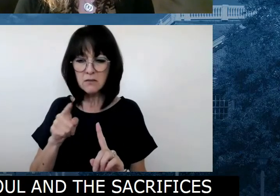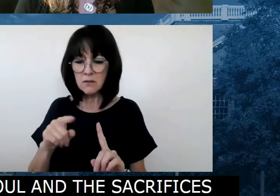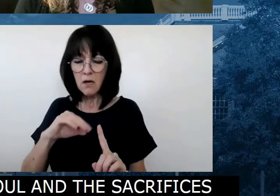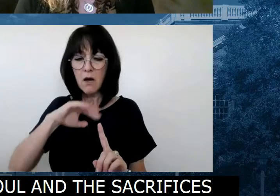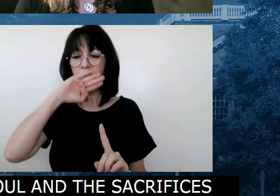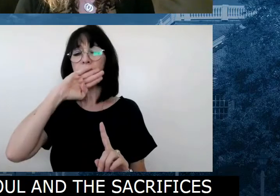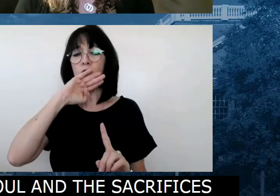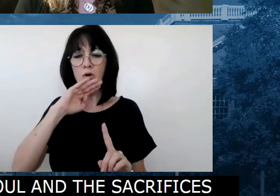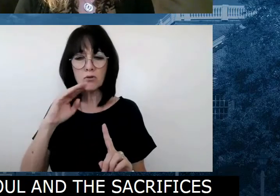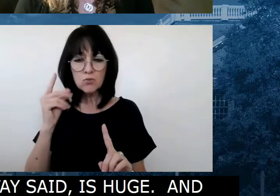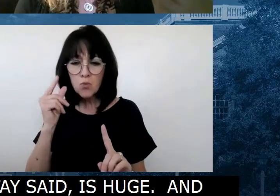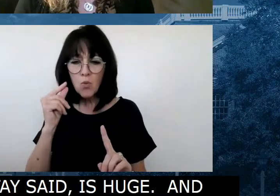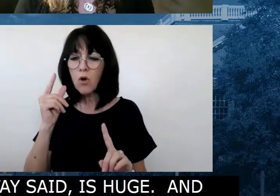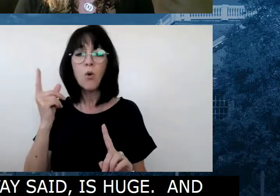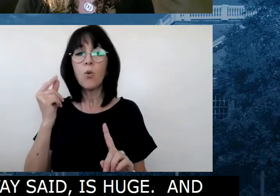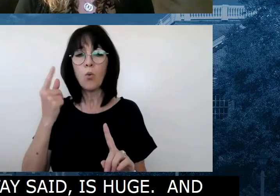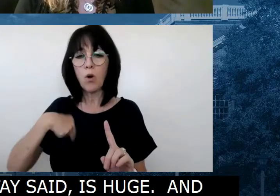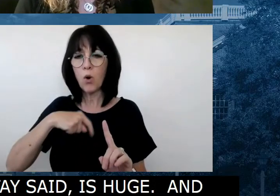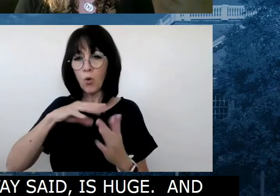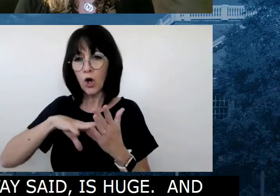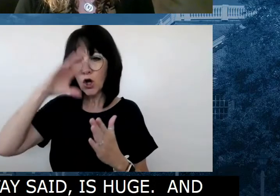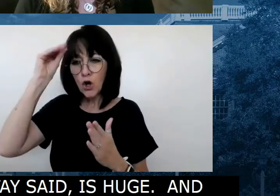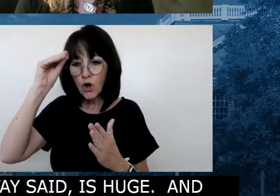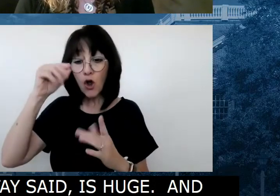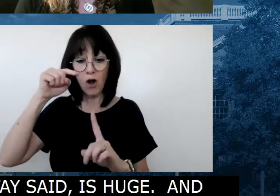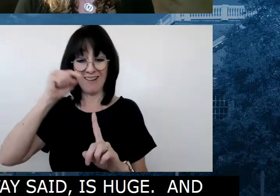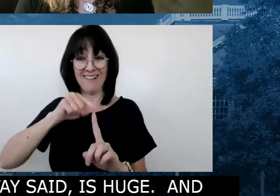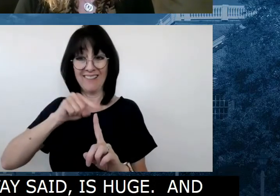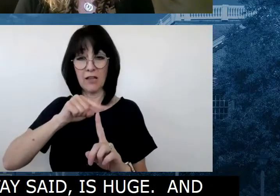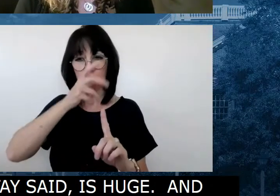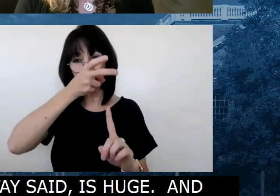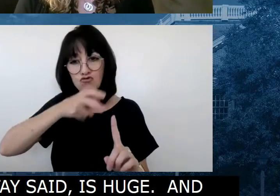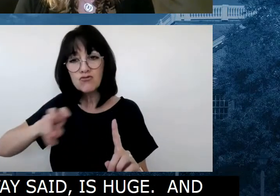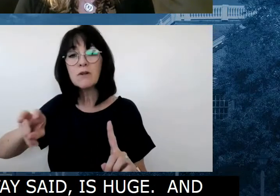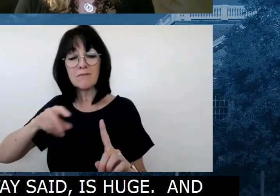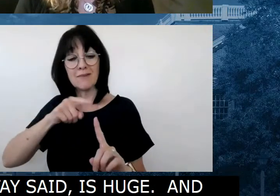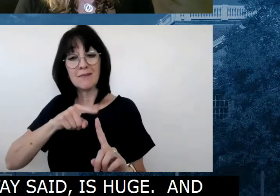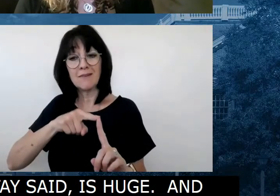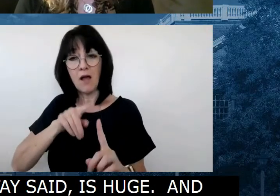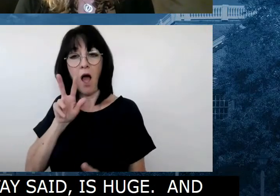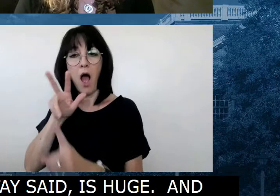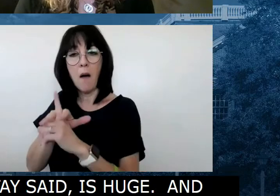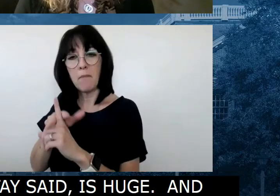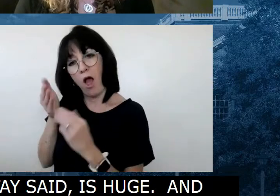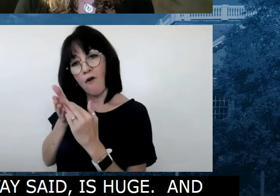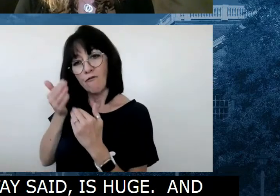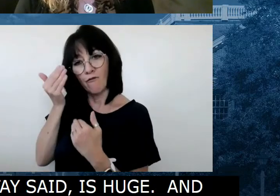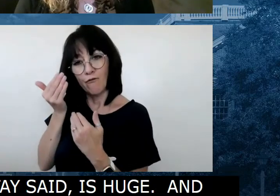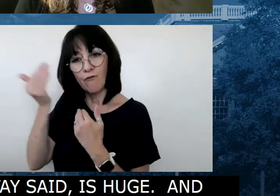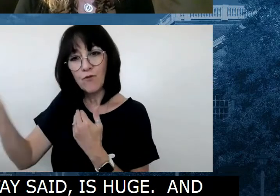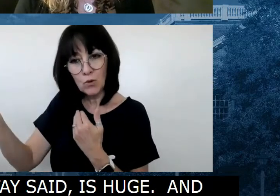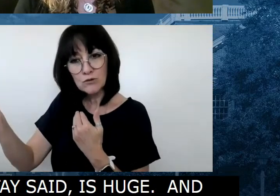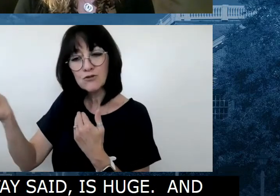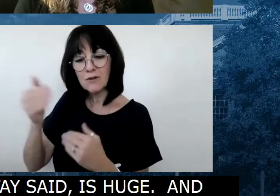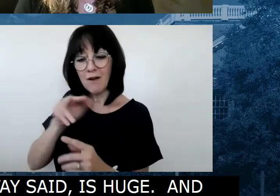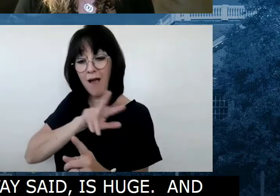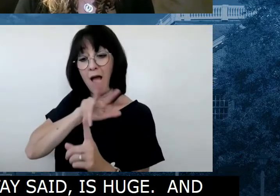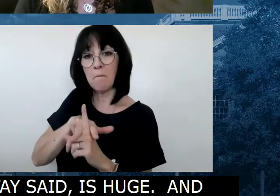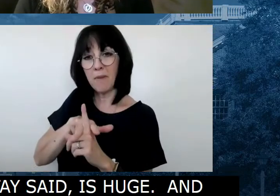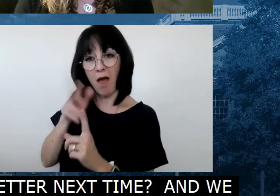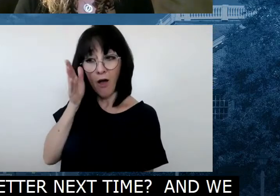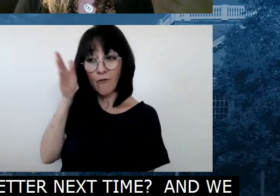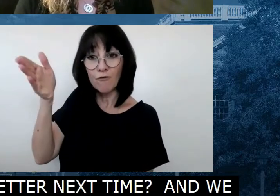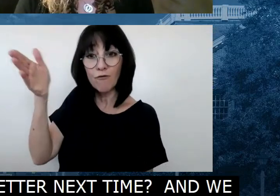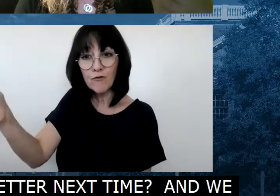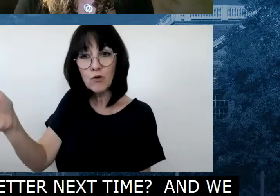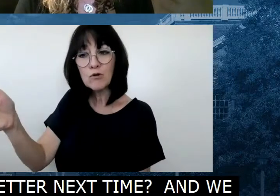time? And I think we just got to make sure the state's better prepared tomorrow than they were yesterday. And that's the goal that Dr. Tay and the governor and I will have, and make